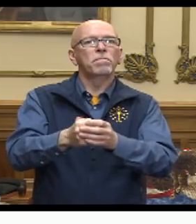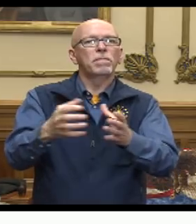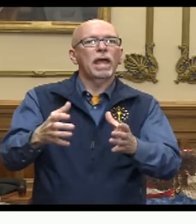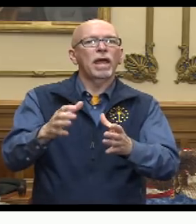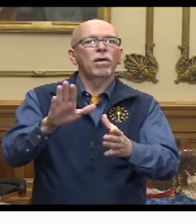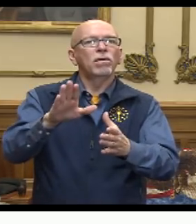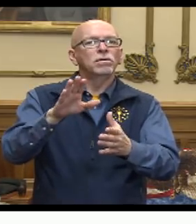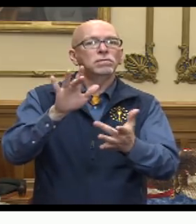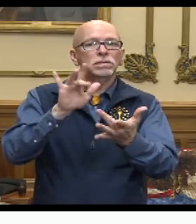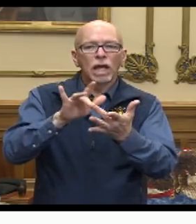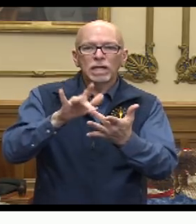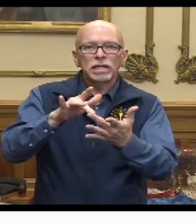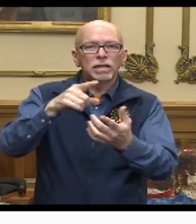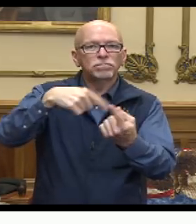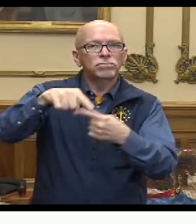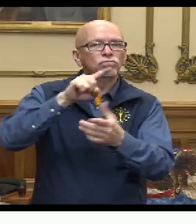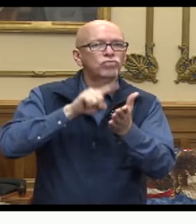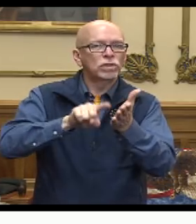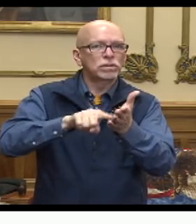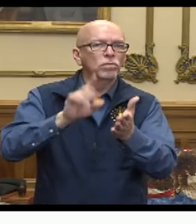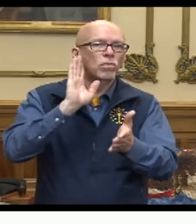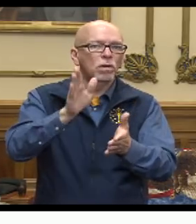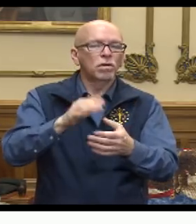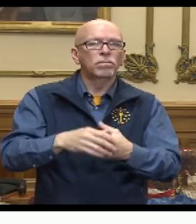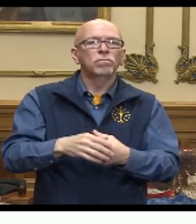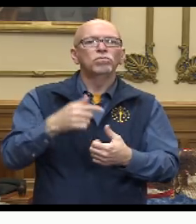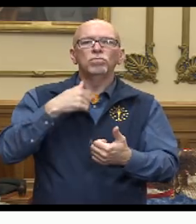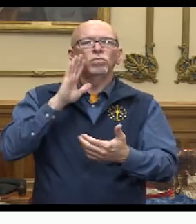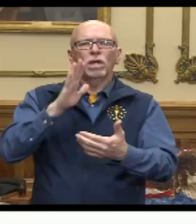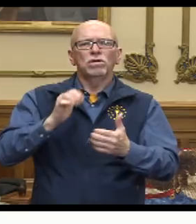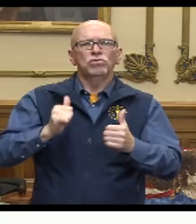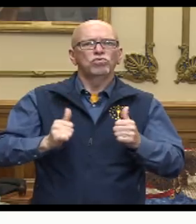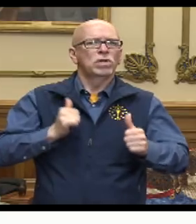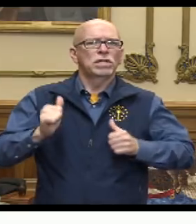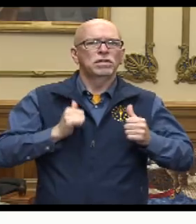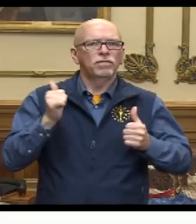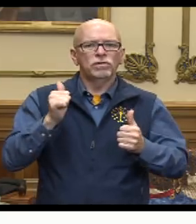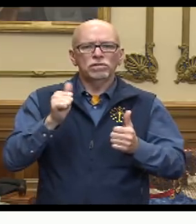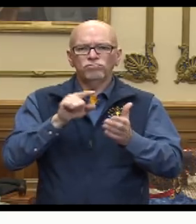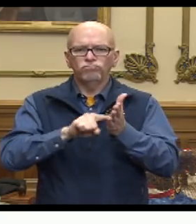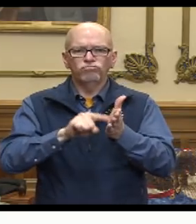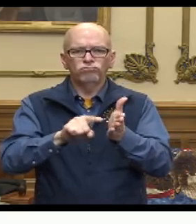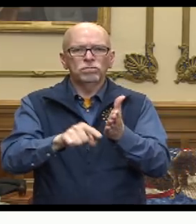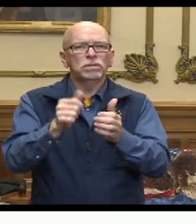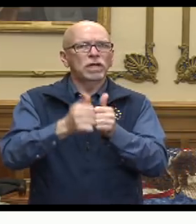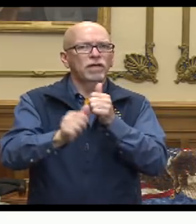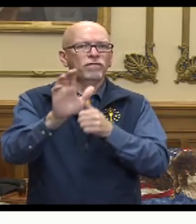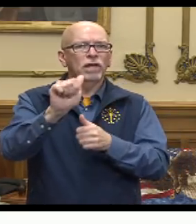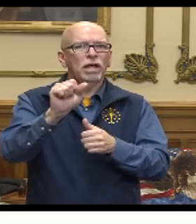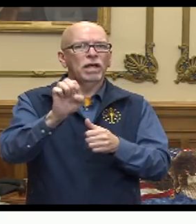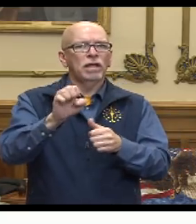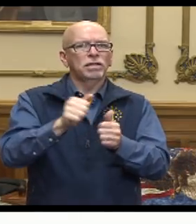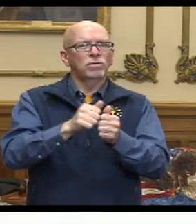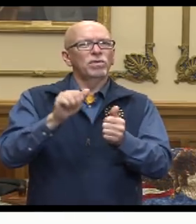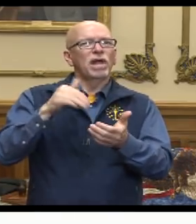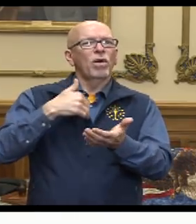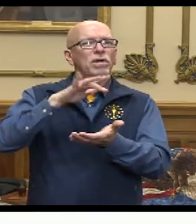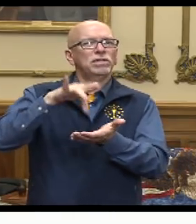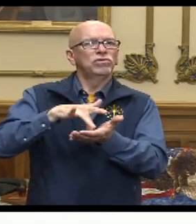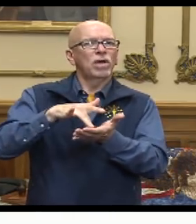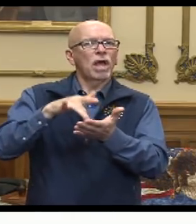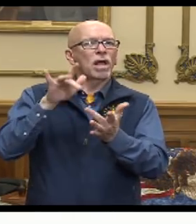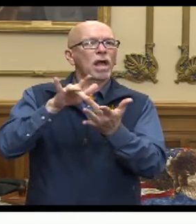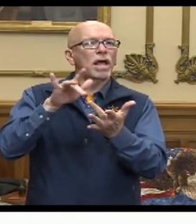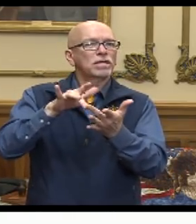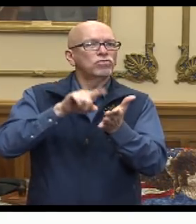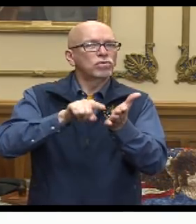contact tracing. We will aggressively track new cases through a centralized contact tracing